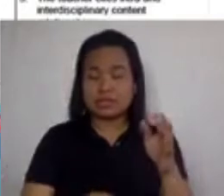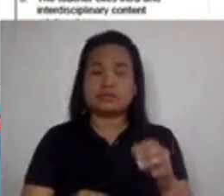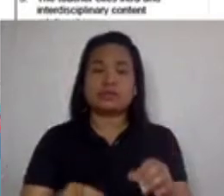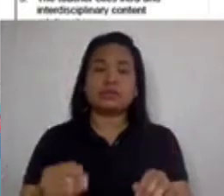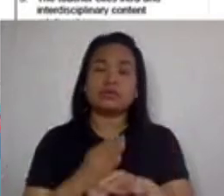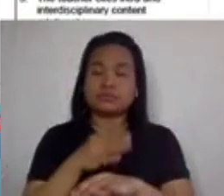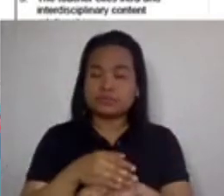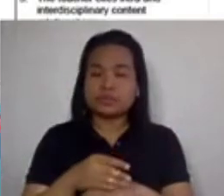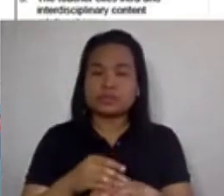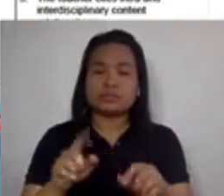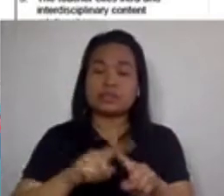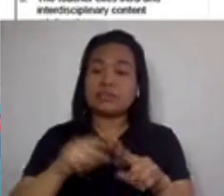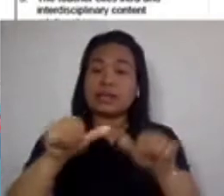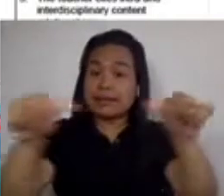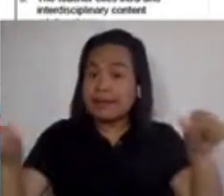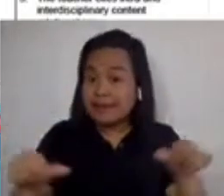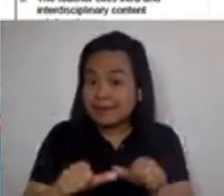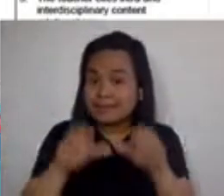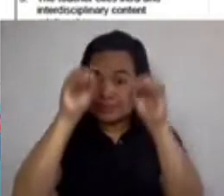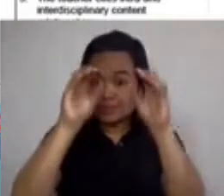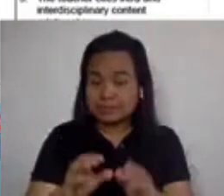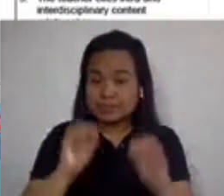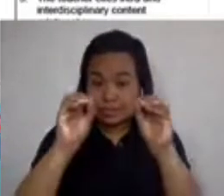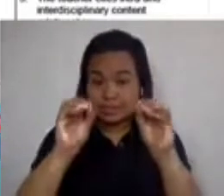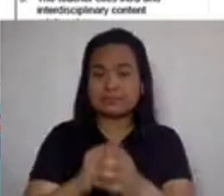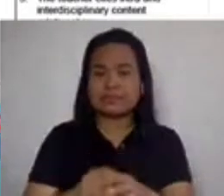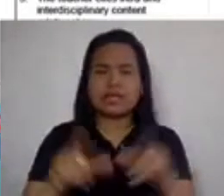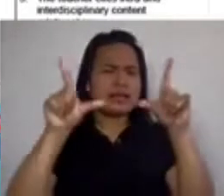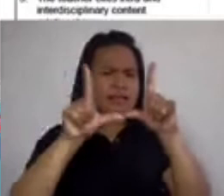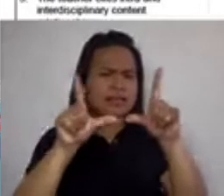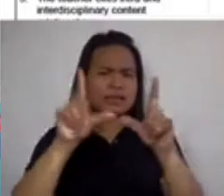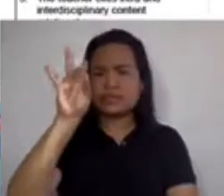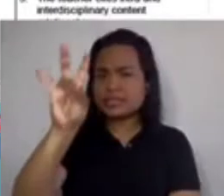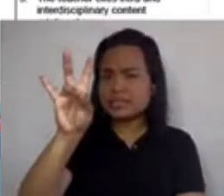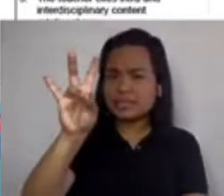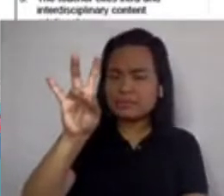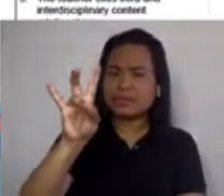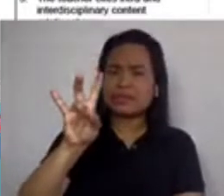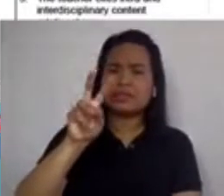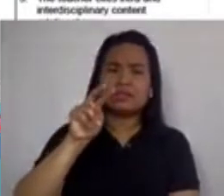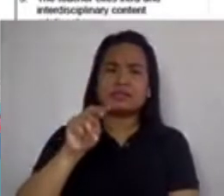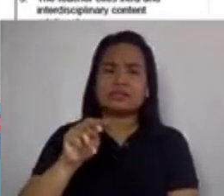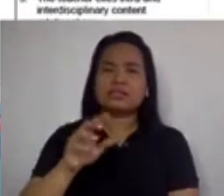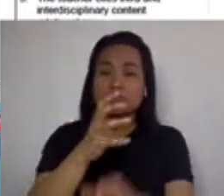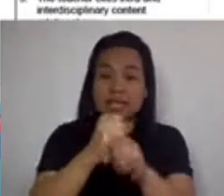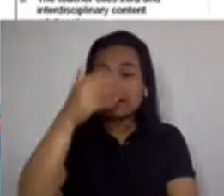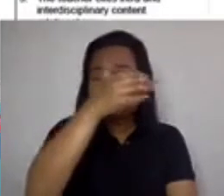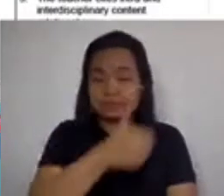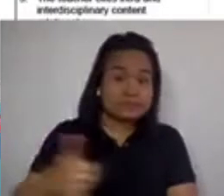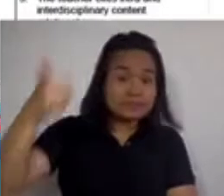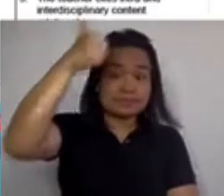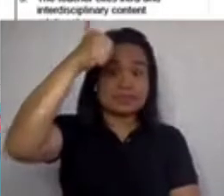should be able to demonstrate a level 7 in order for us to get an outstanding, the teacher applies